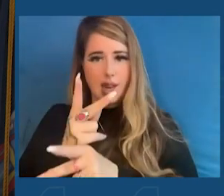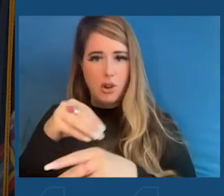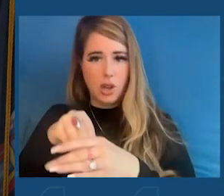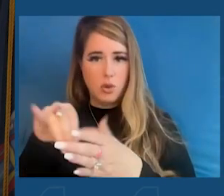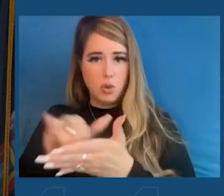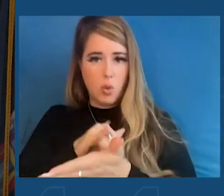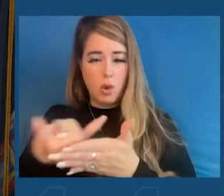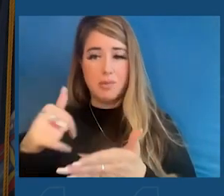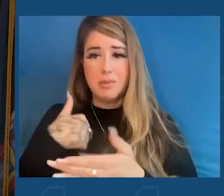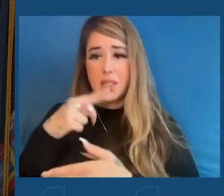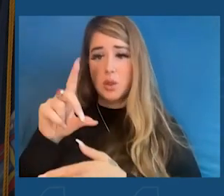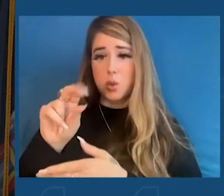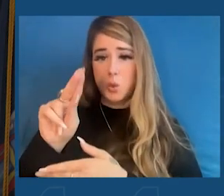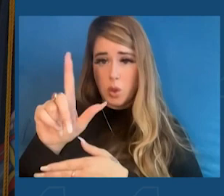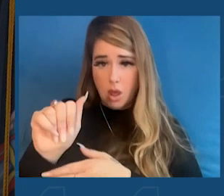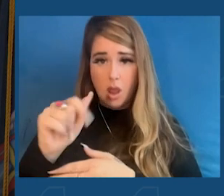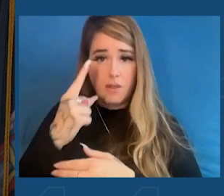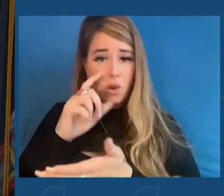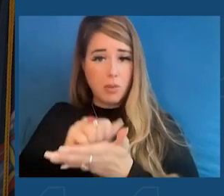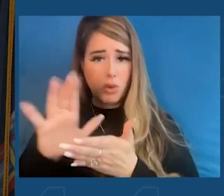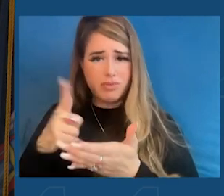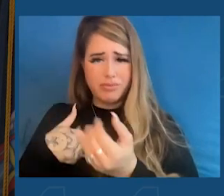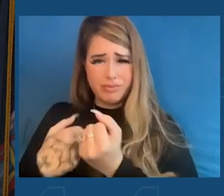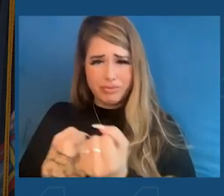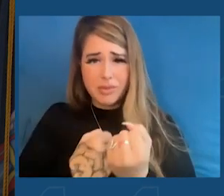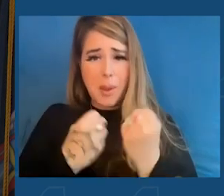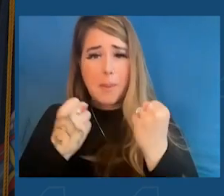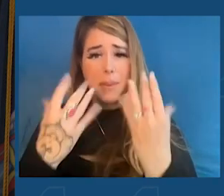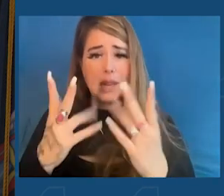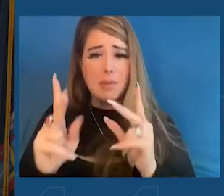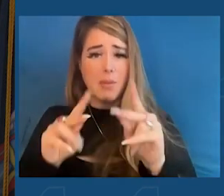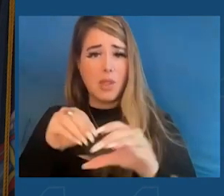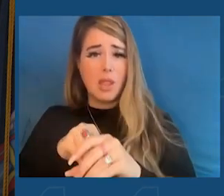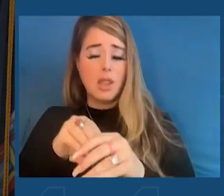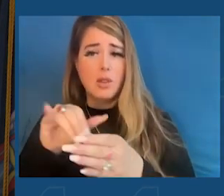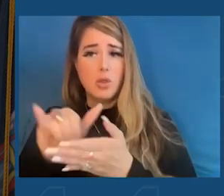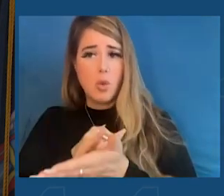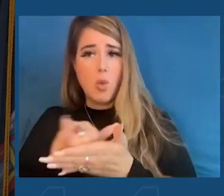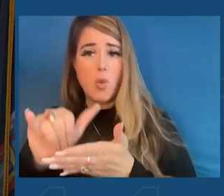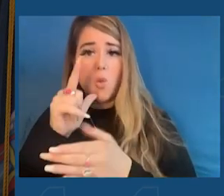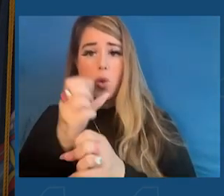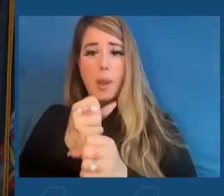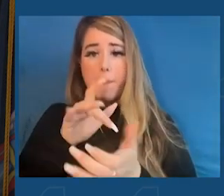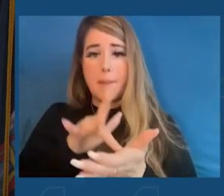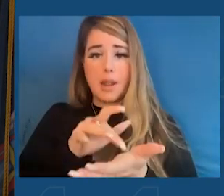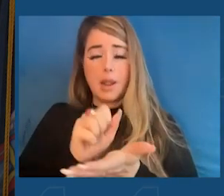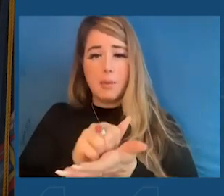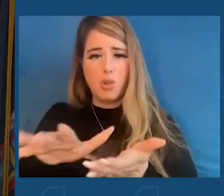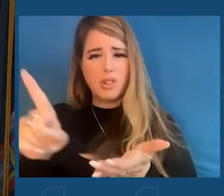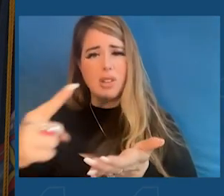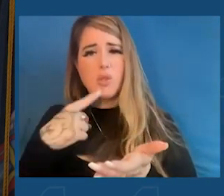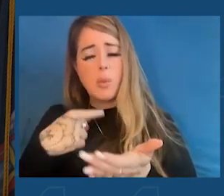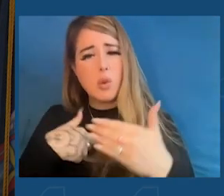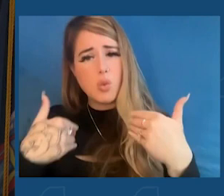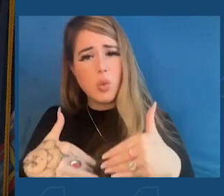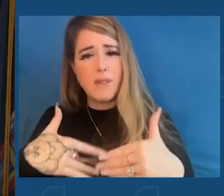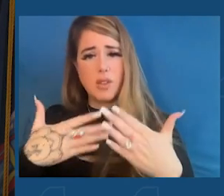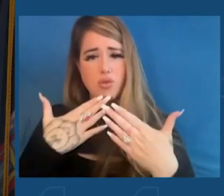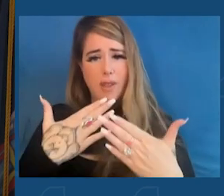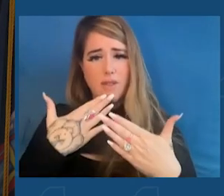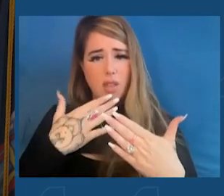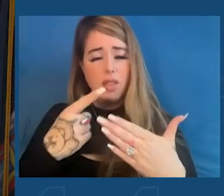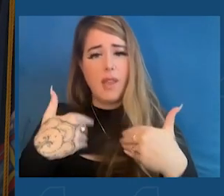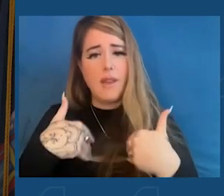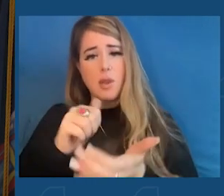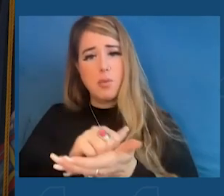I've supported dozens of young people in New York who've had a medication abortion and told me how grateful they are that they can have an abortion while